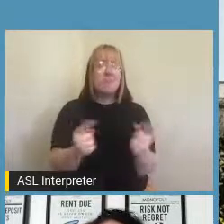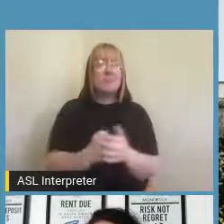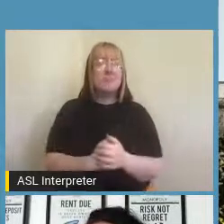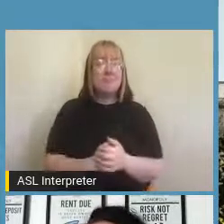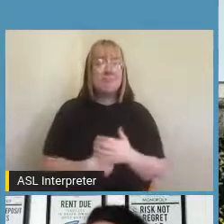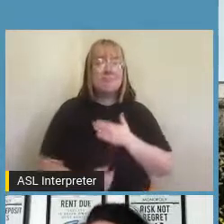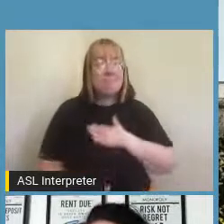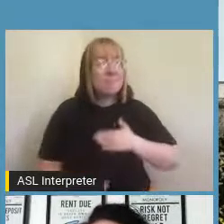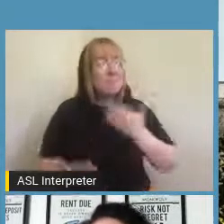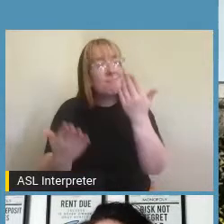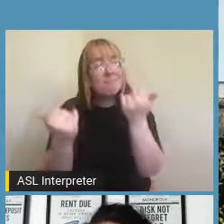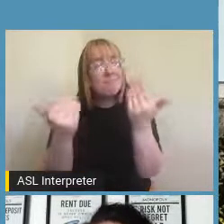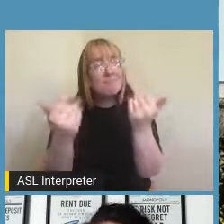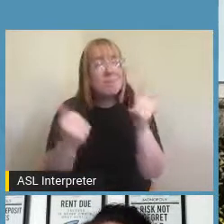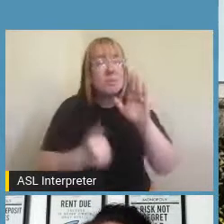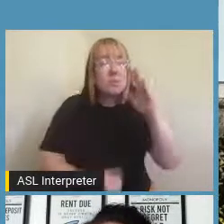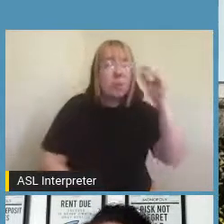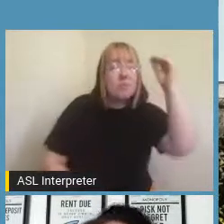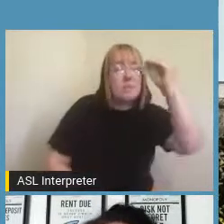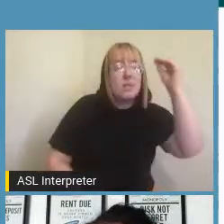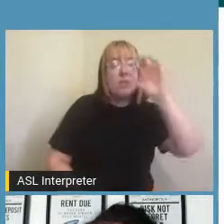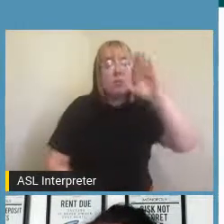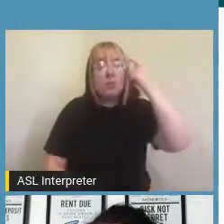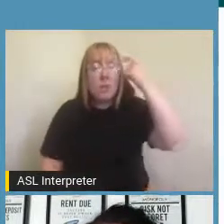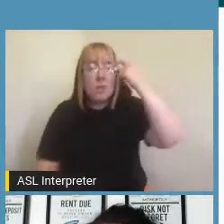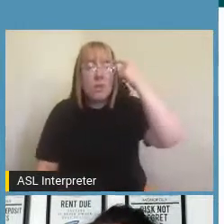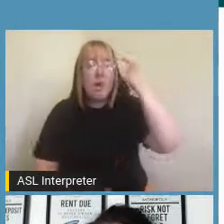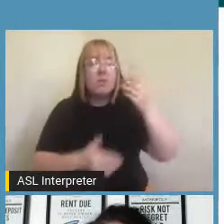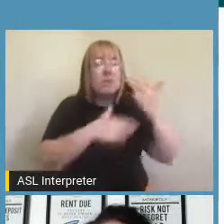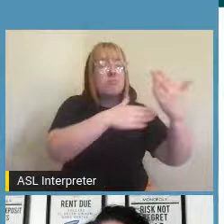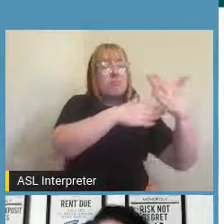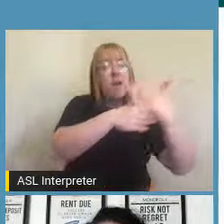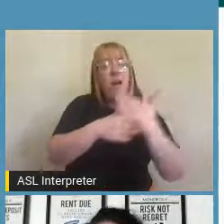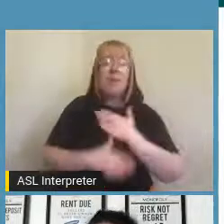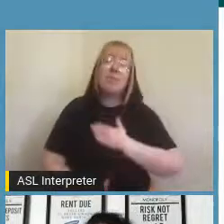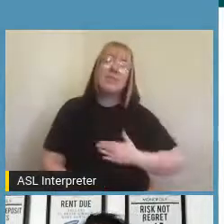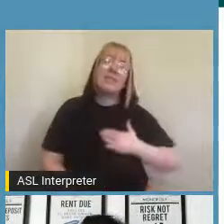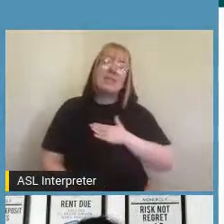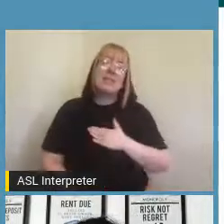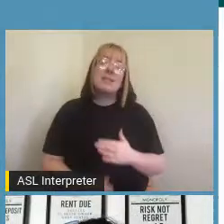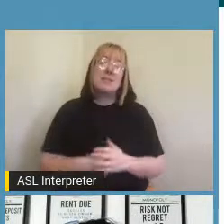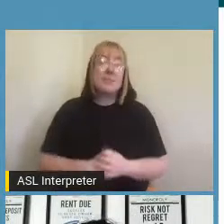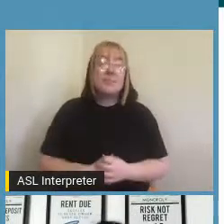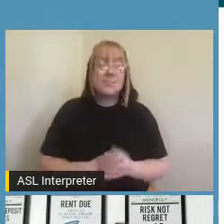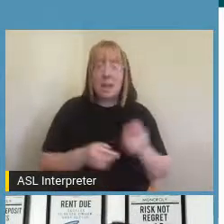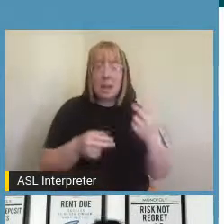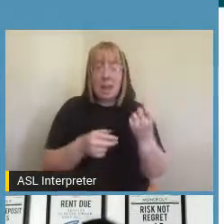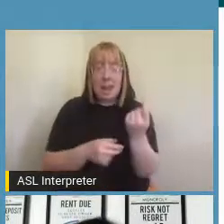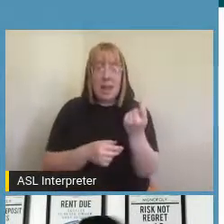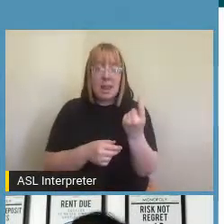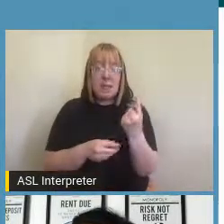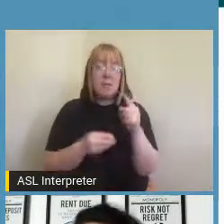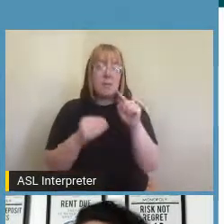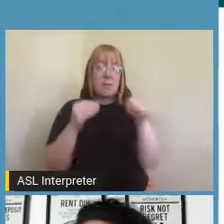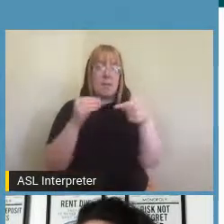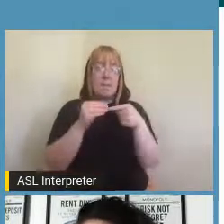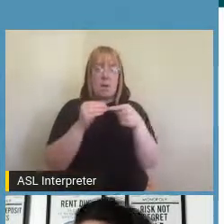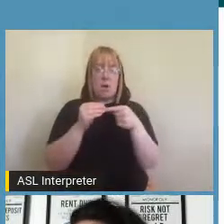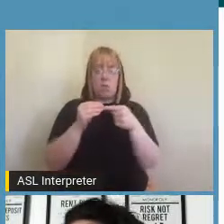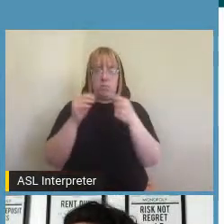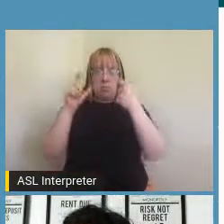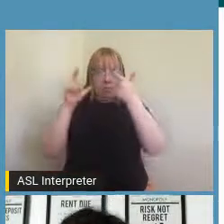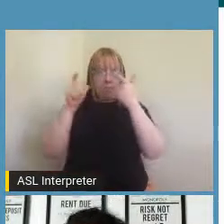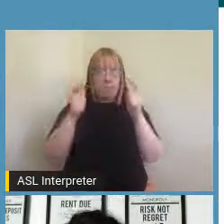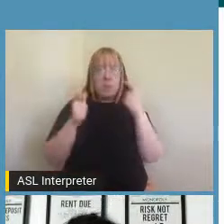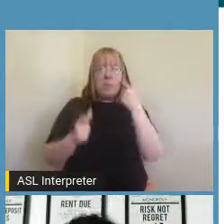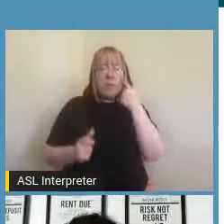welcome that so that we can all learn from each other. So a little bit about some of the kind of the framing that we're working on today,